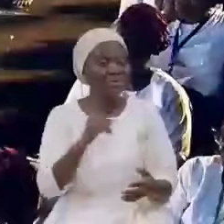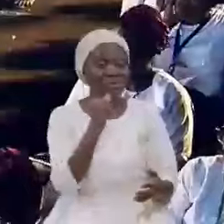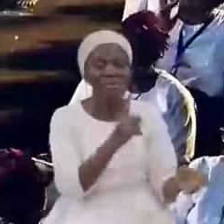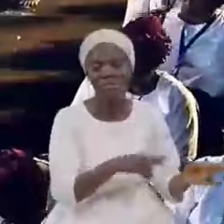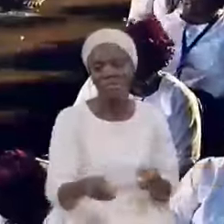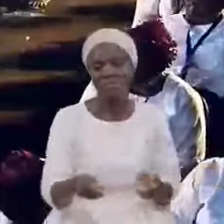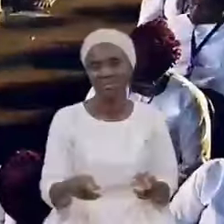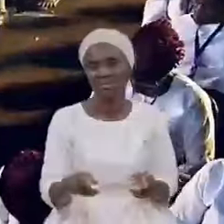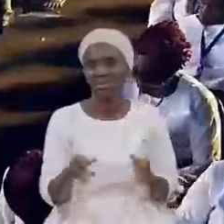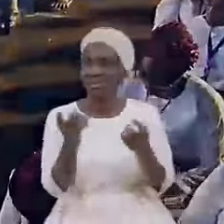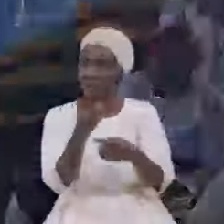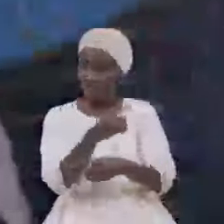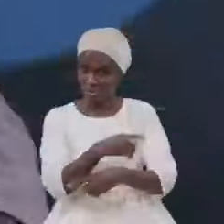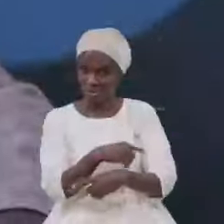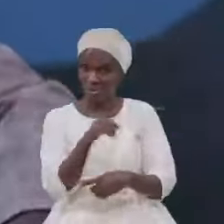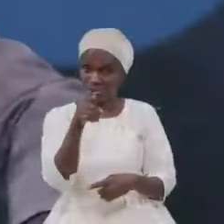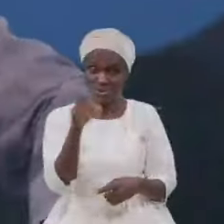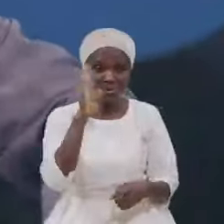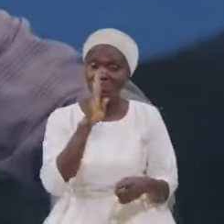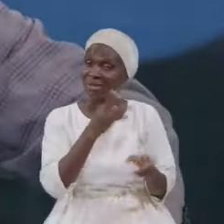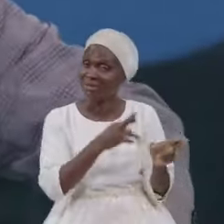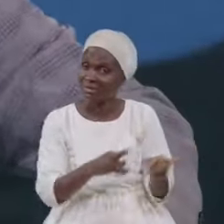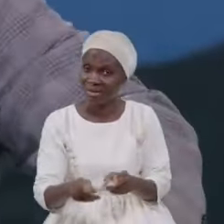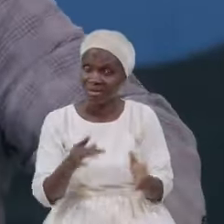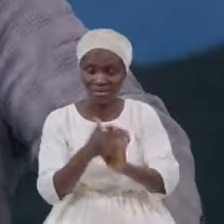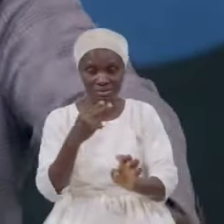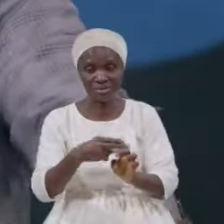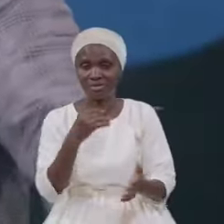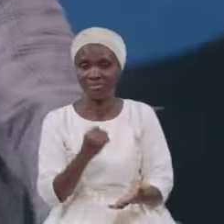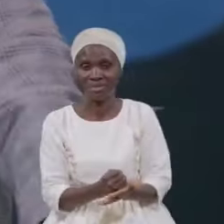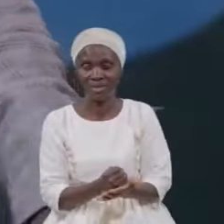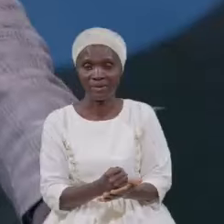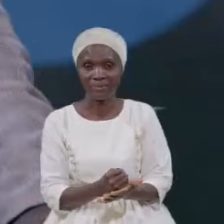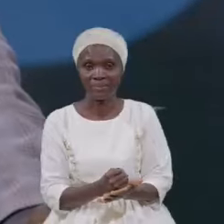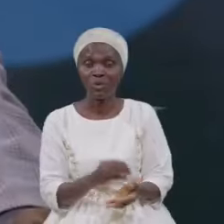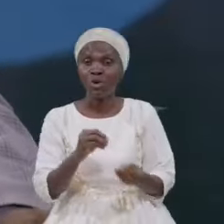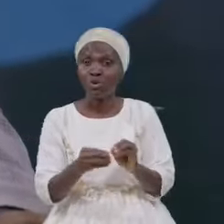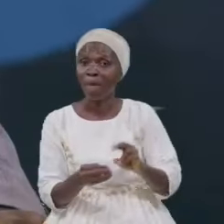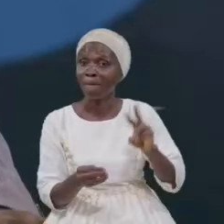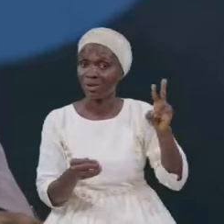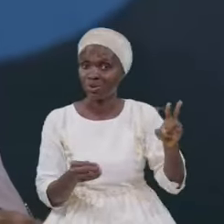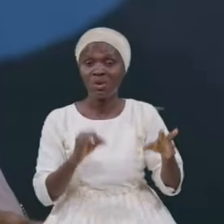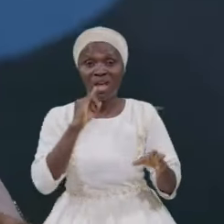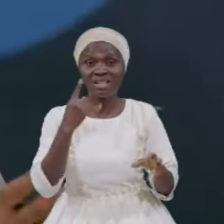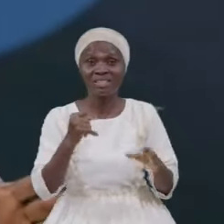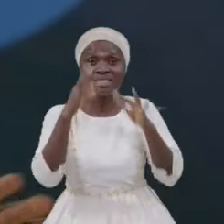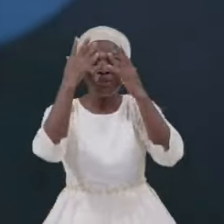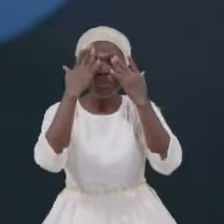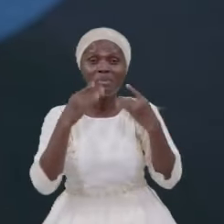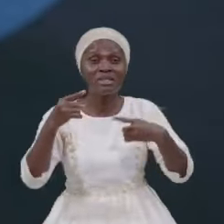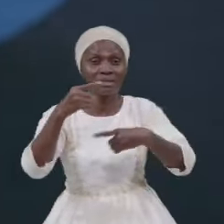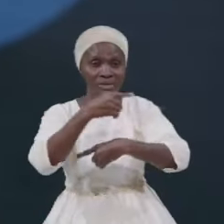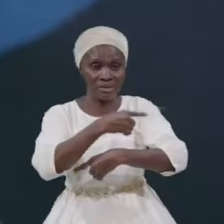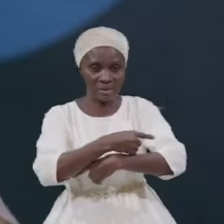two is the gloomy day of reckoning at the gate of God.